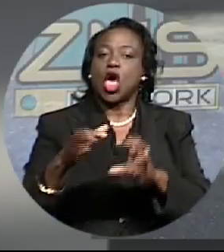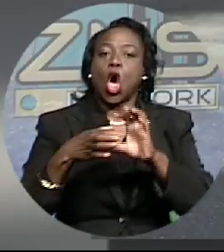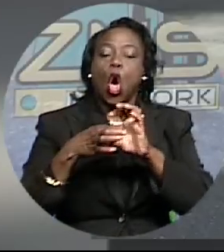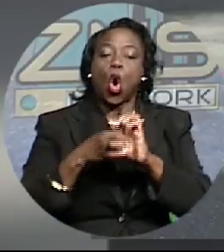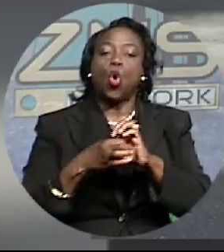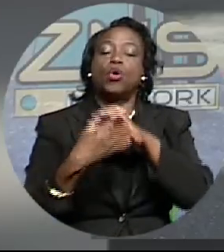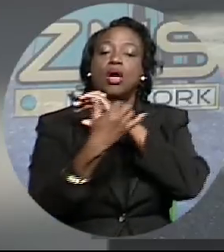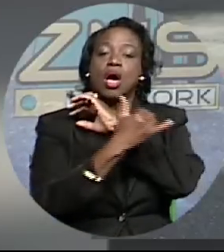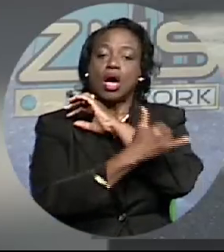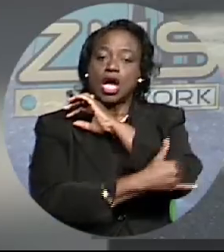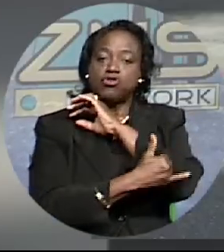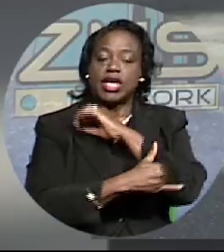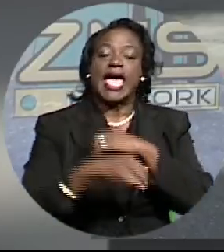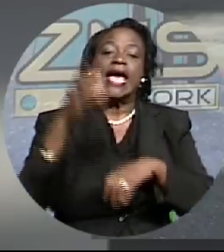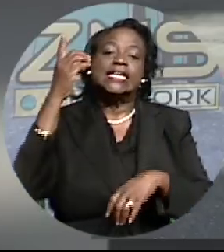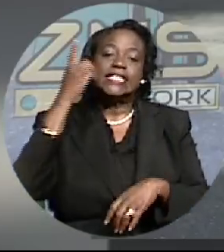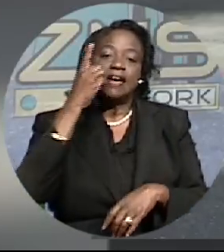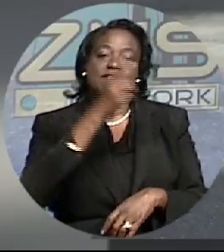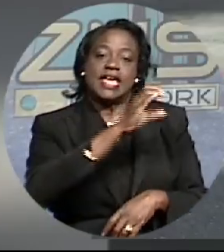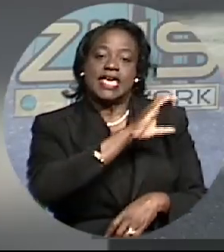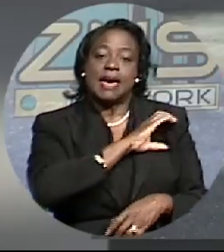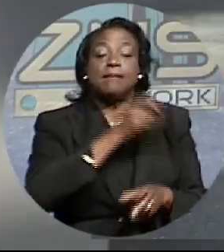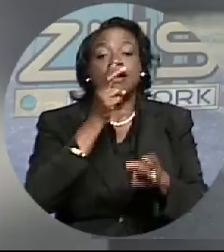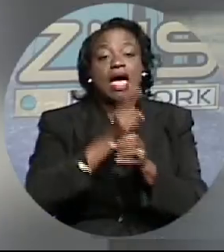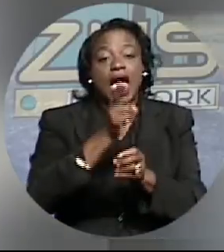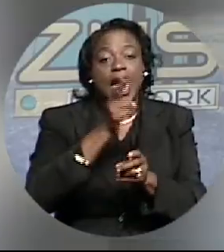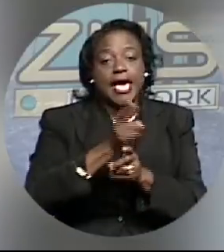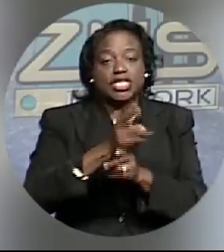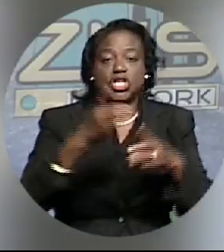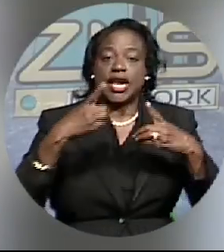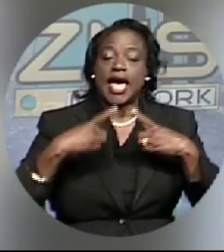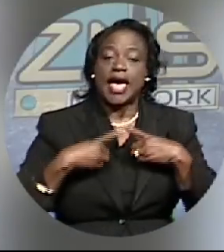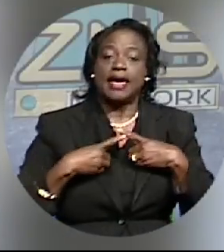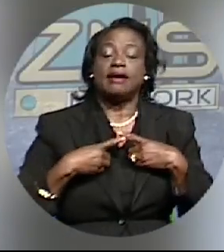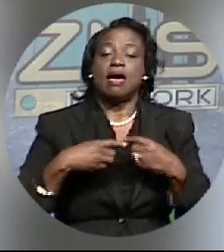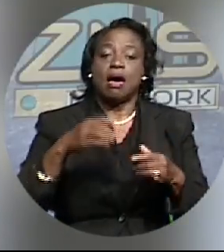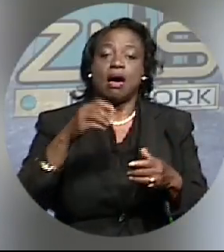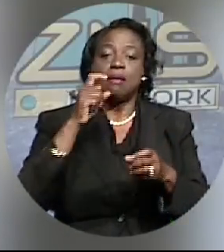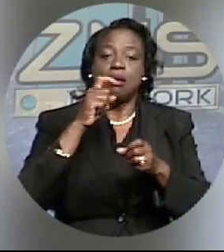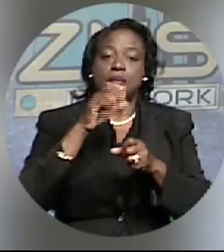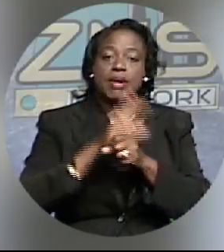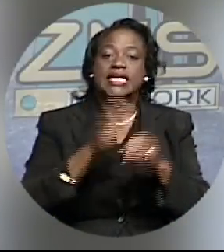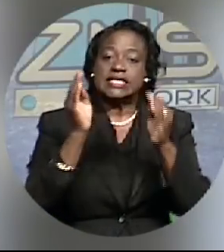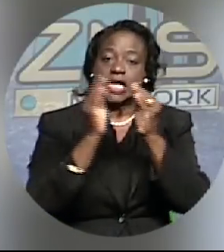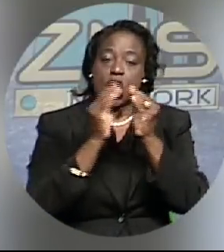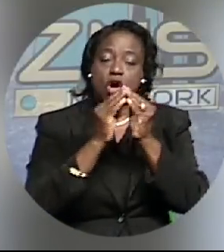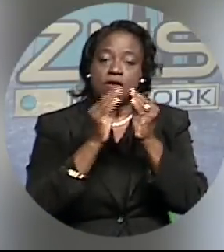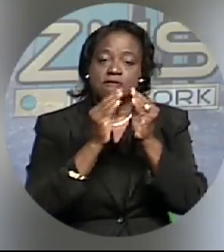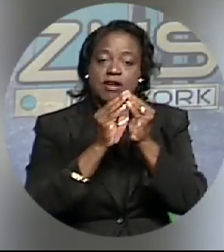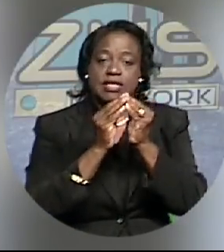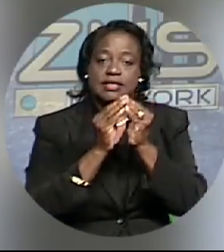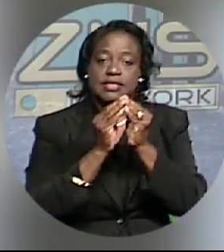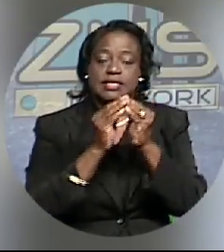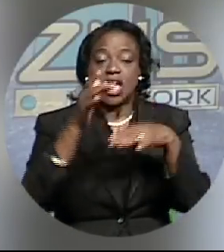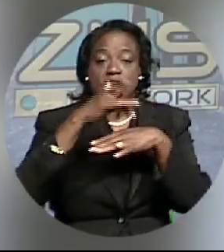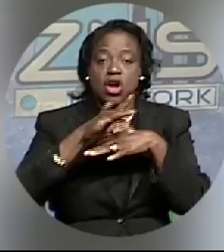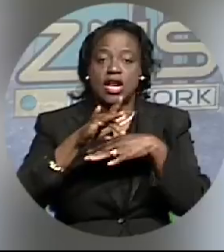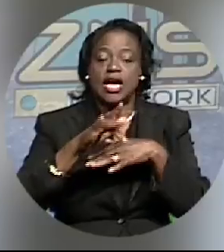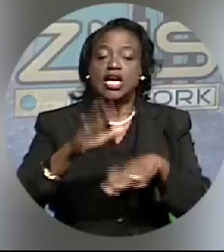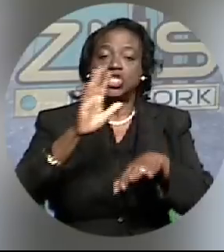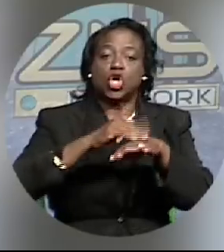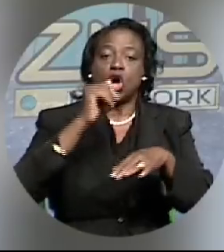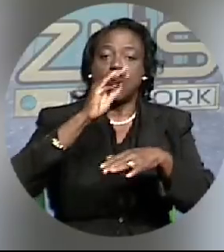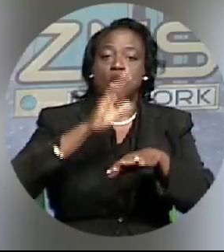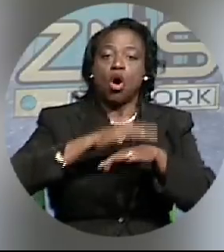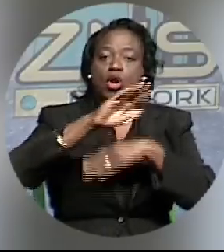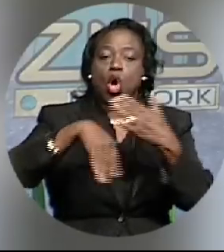Campbell. Campbell, who is of Haitian descent, held a press conference a week after the new policy took effect on November 1st, in which she called on all